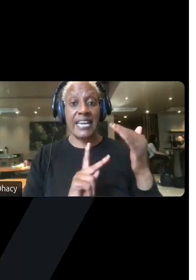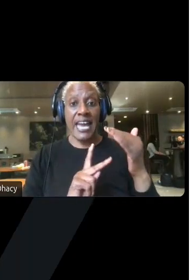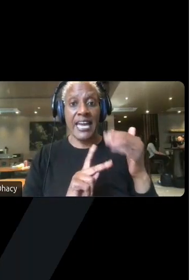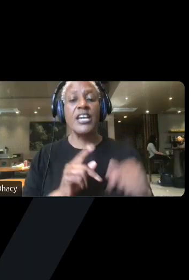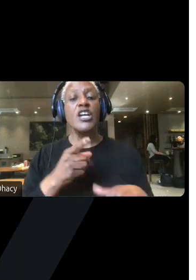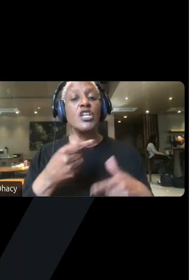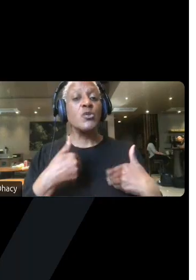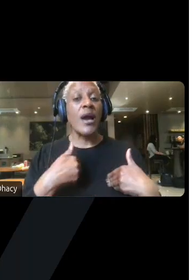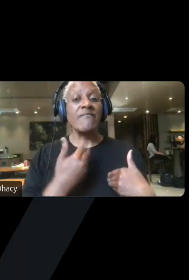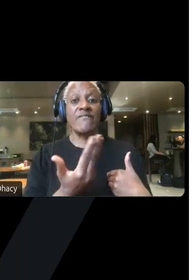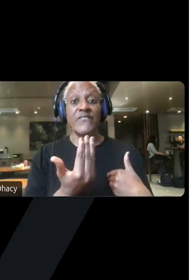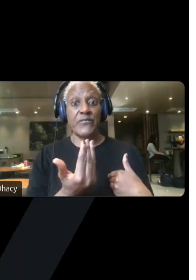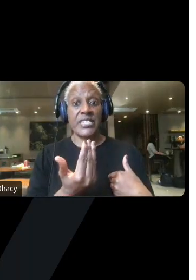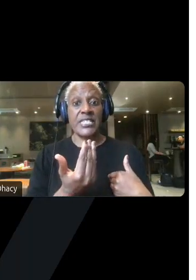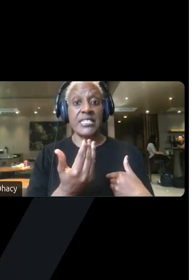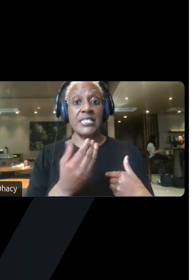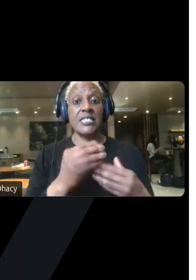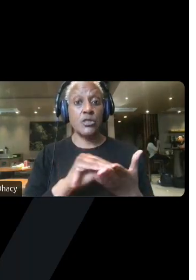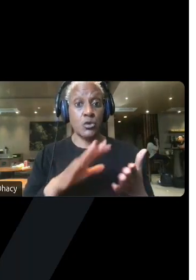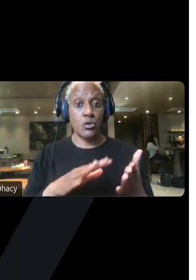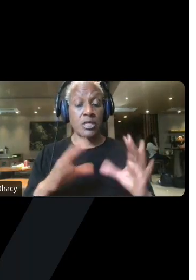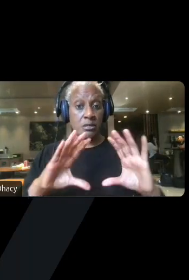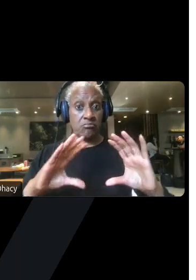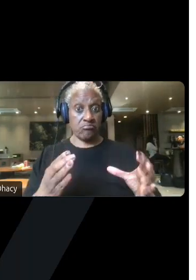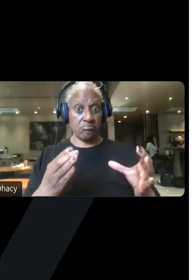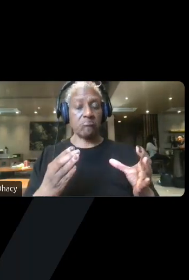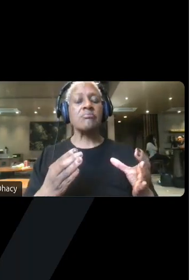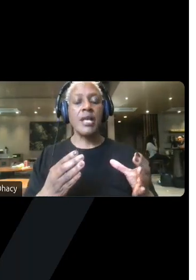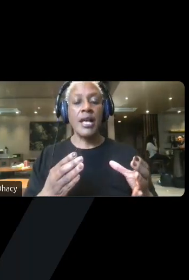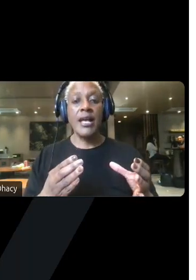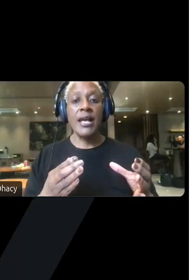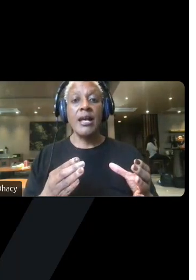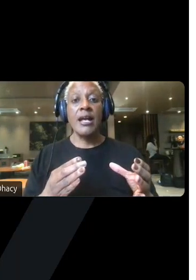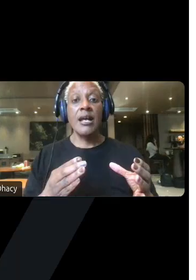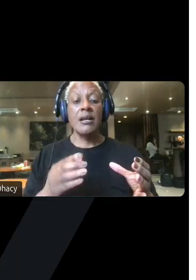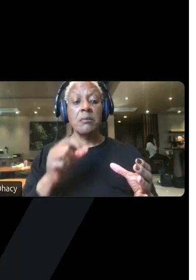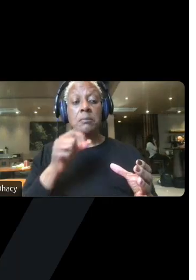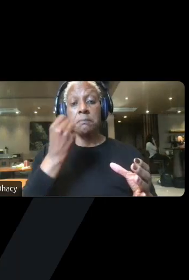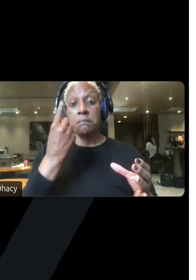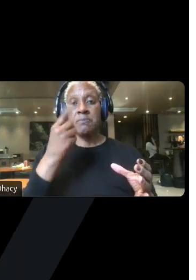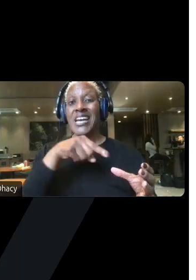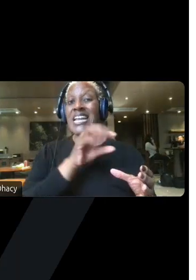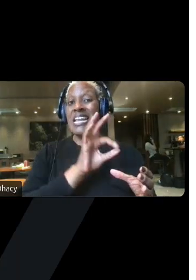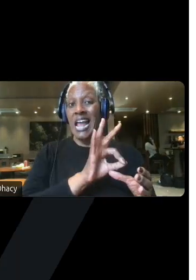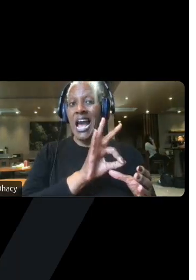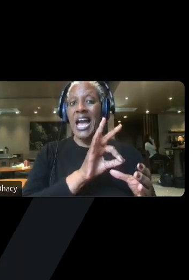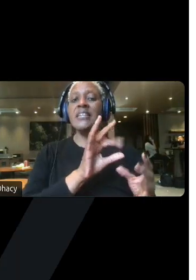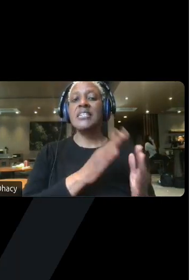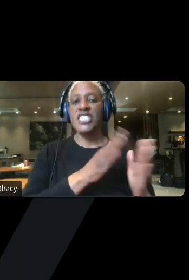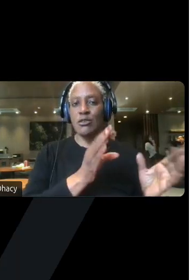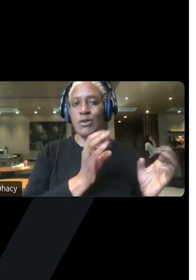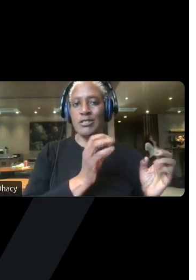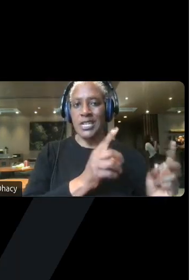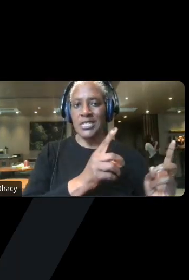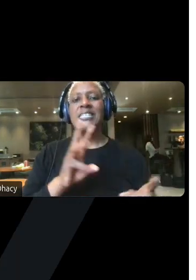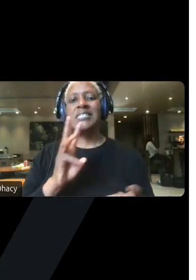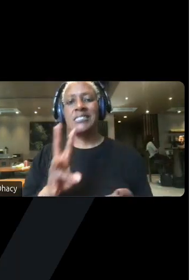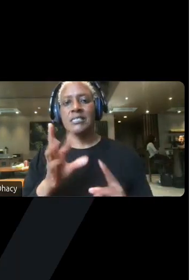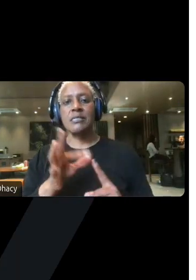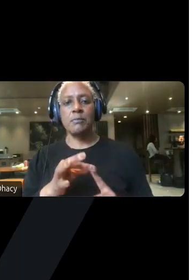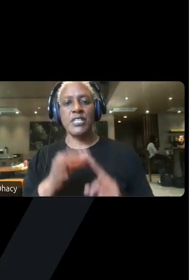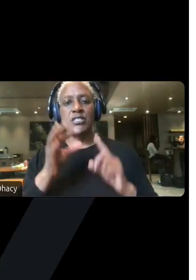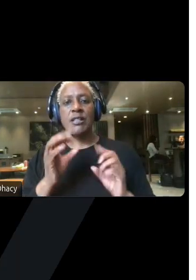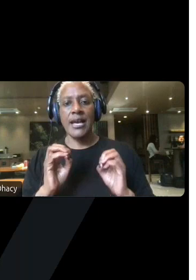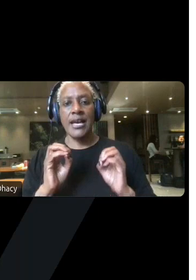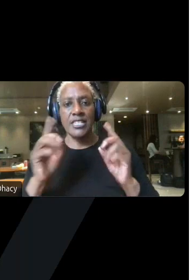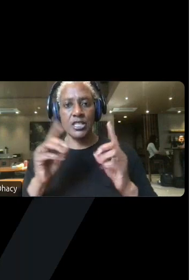have 15 students, and that might be 9 general education students and 6 special education students.